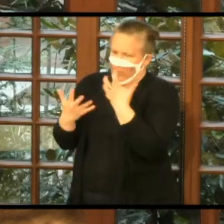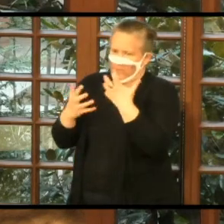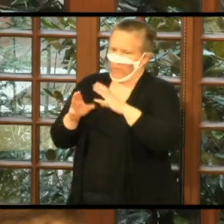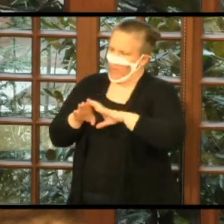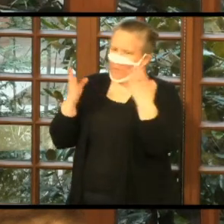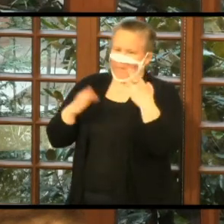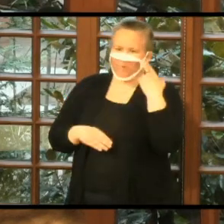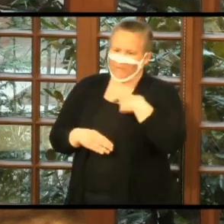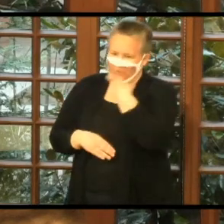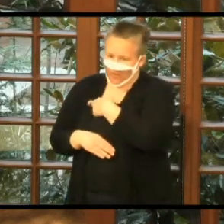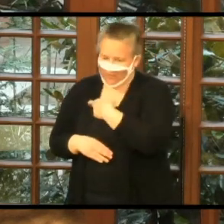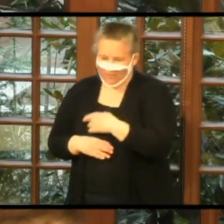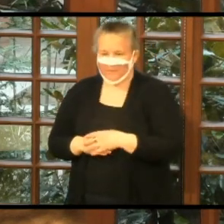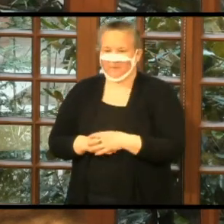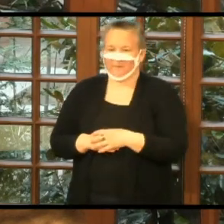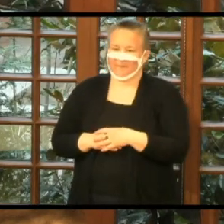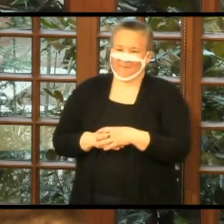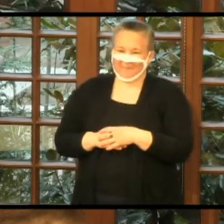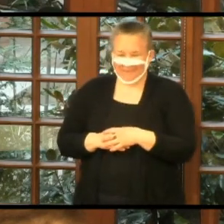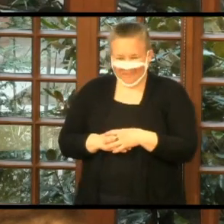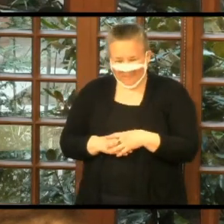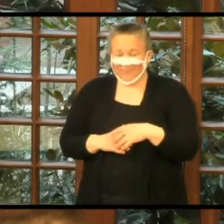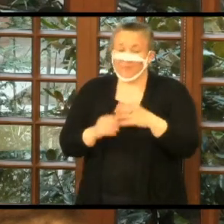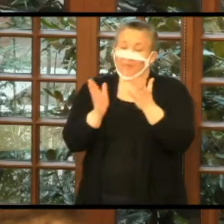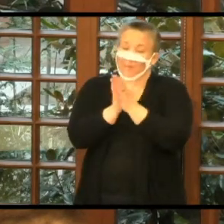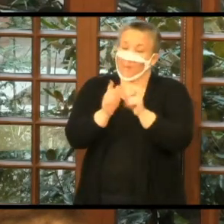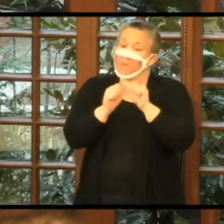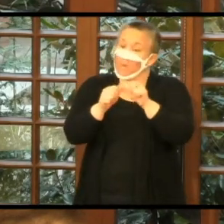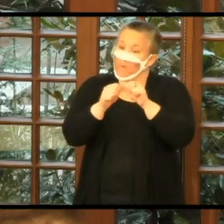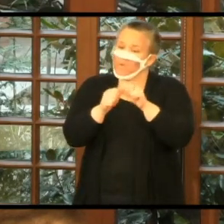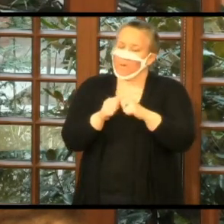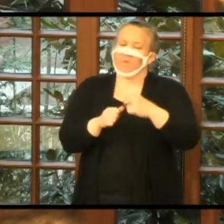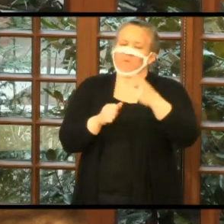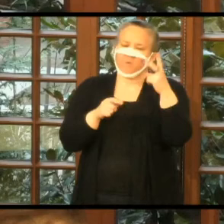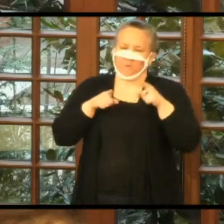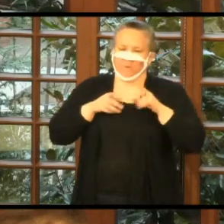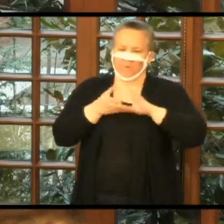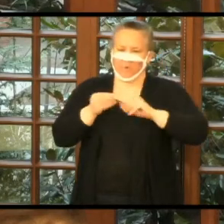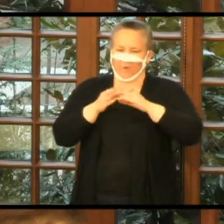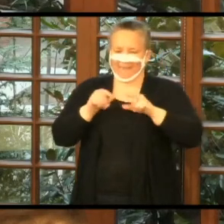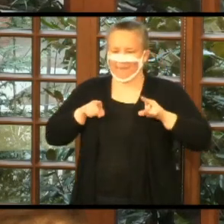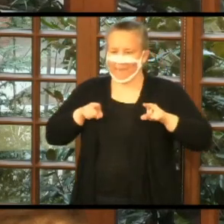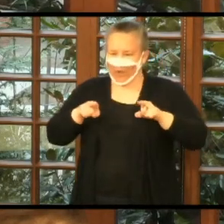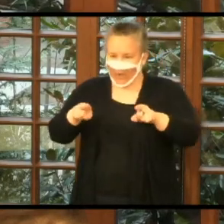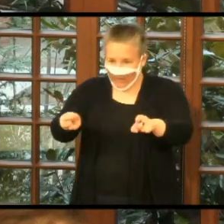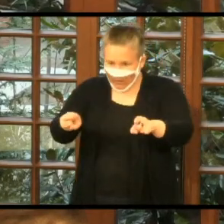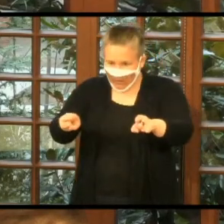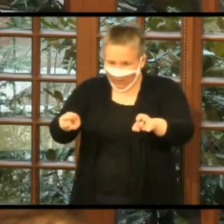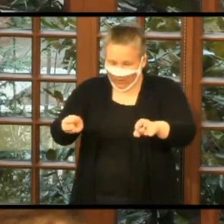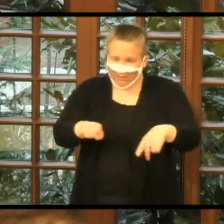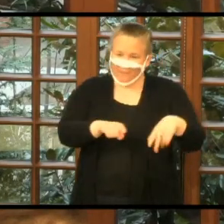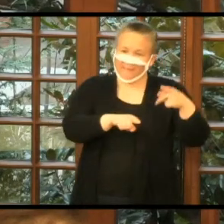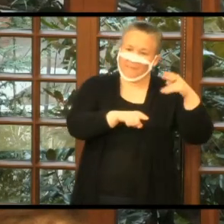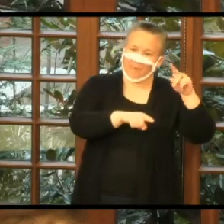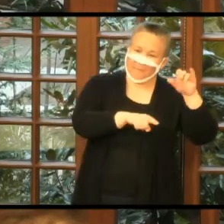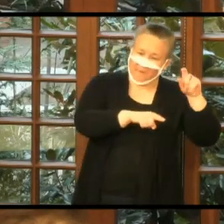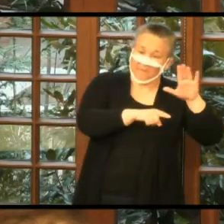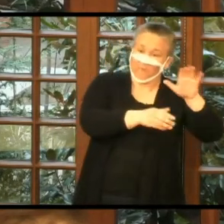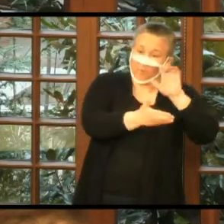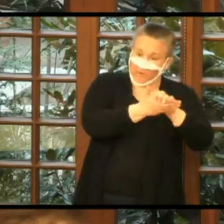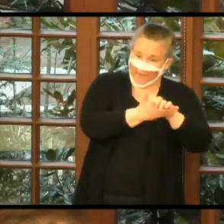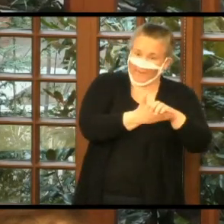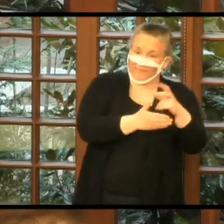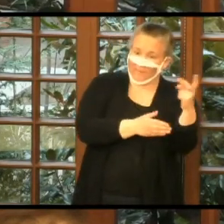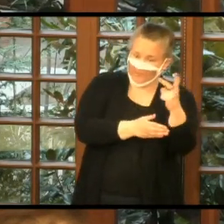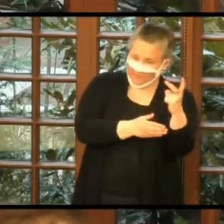open a restaurant. The book goes on to two parallel storylines, one in which Probir and his wife, who